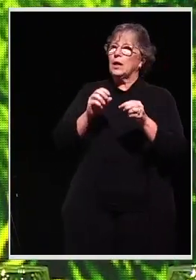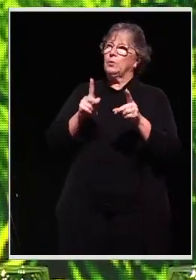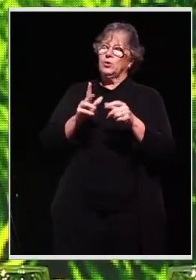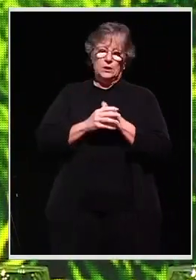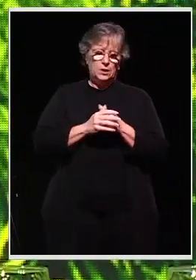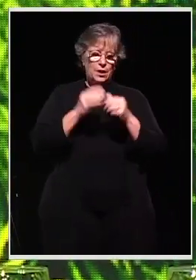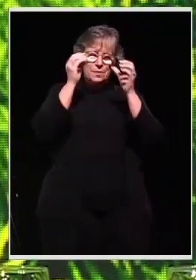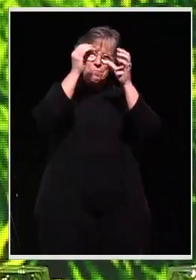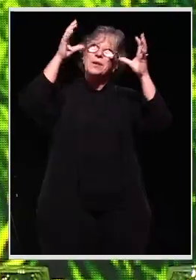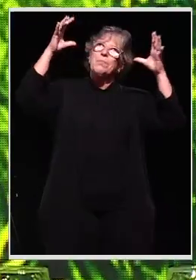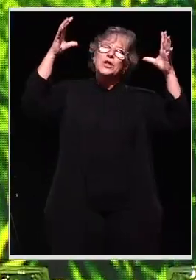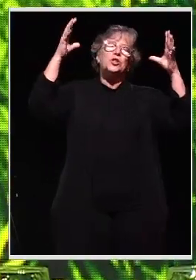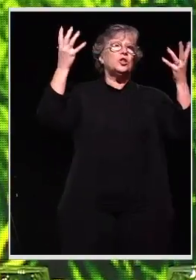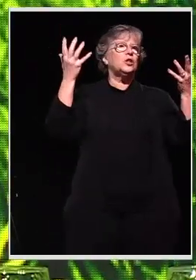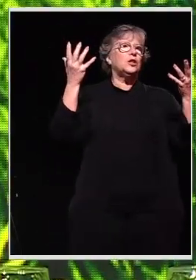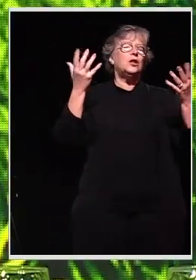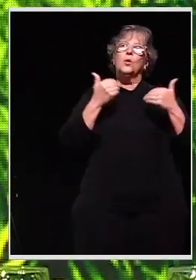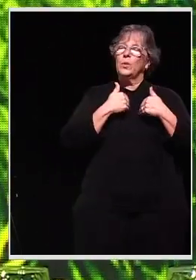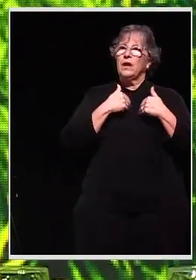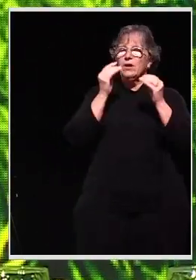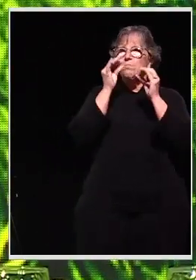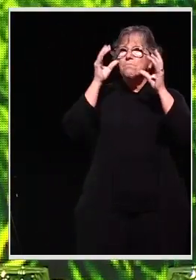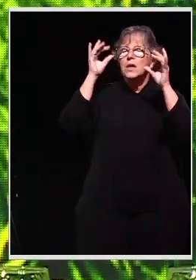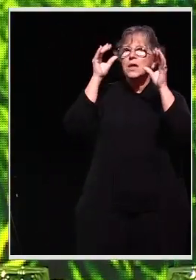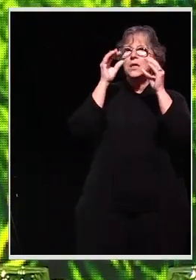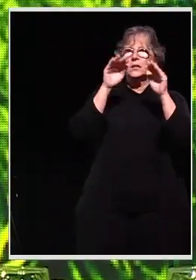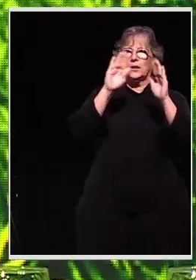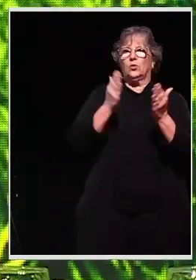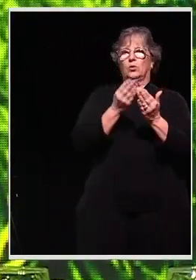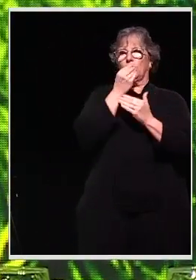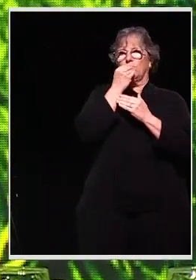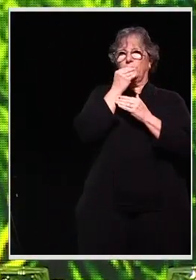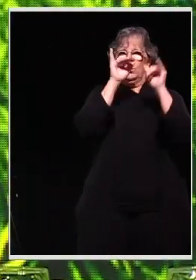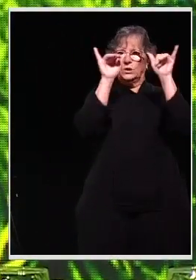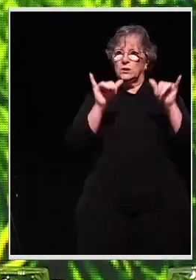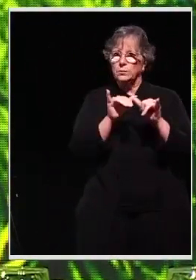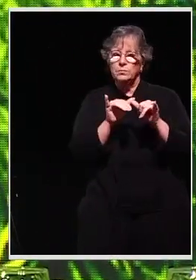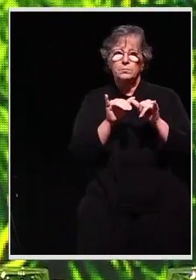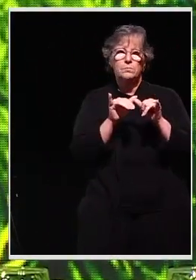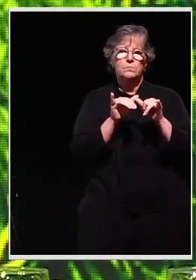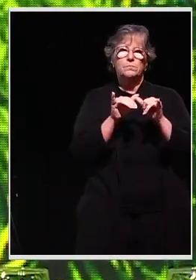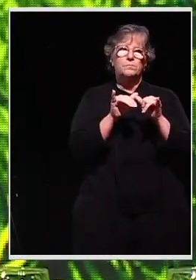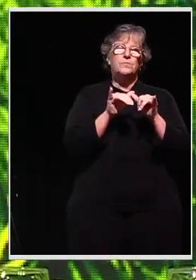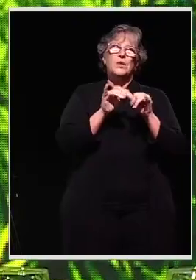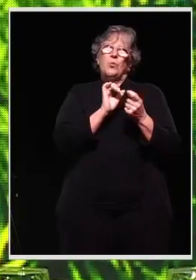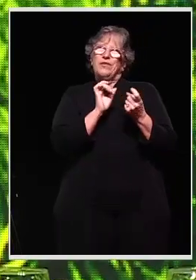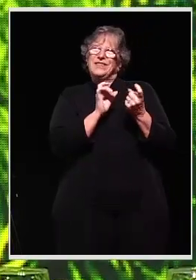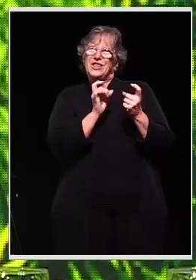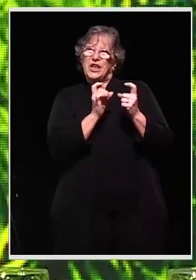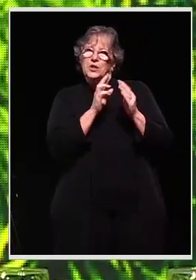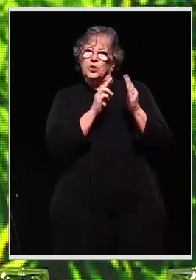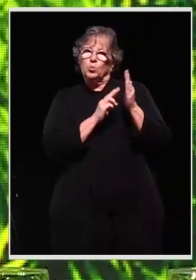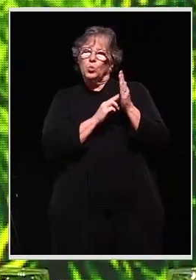the big picture, we have an amazing global food system. We have bent the rules of